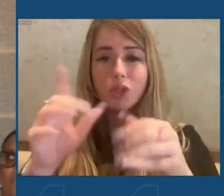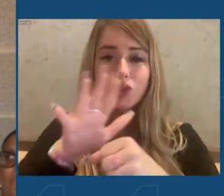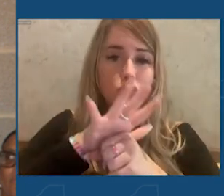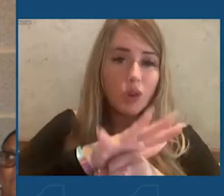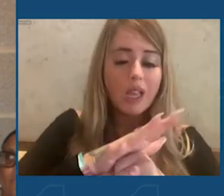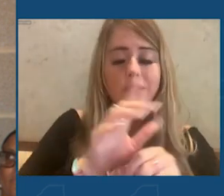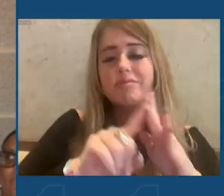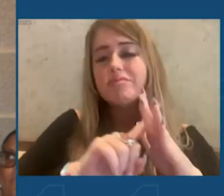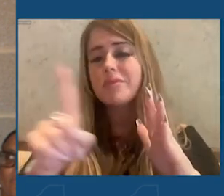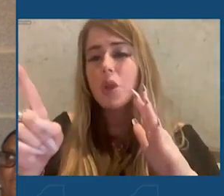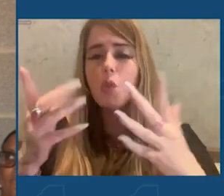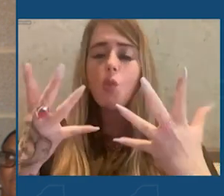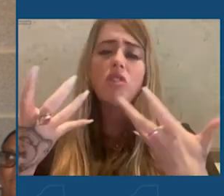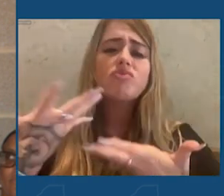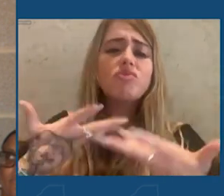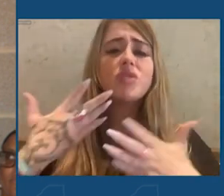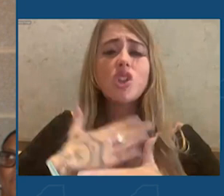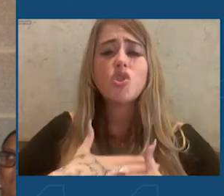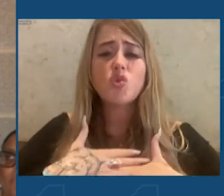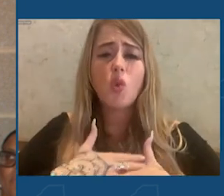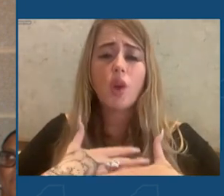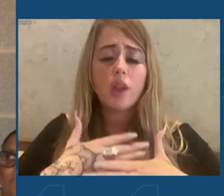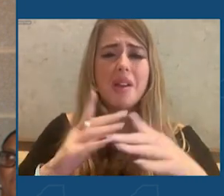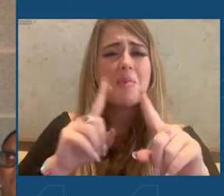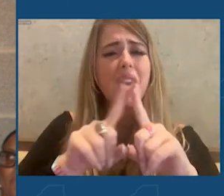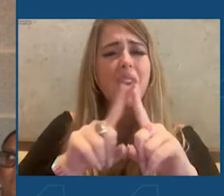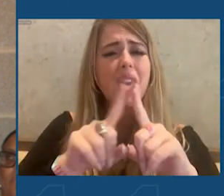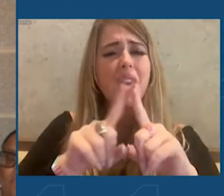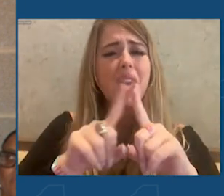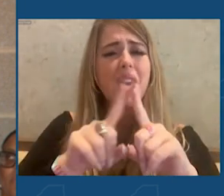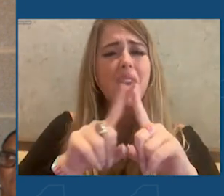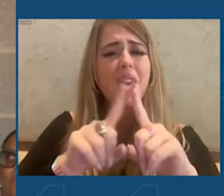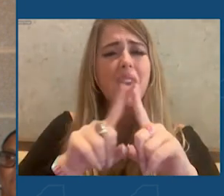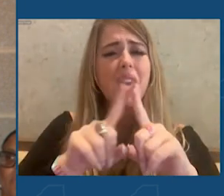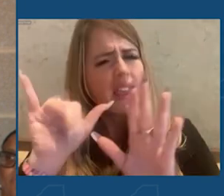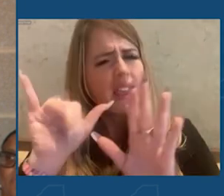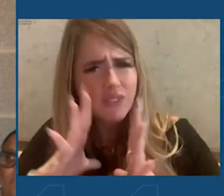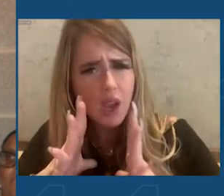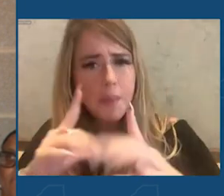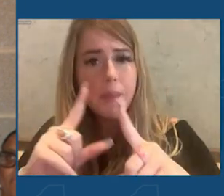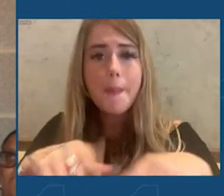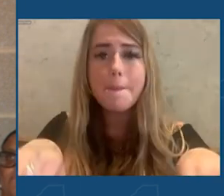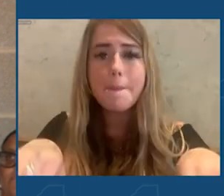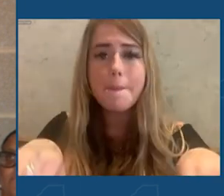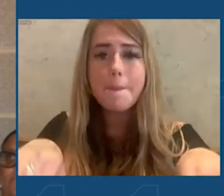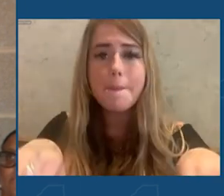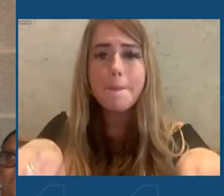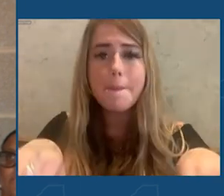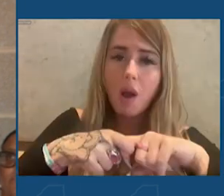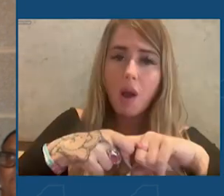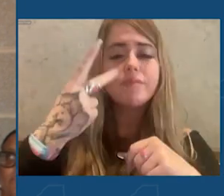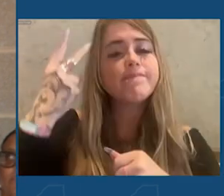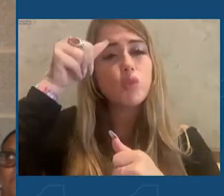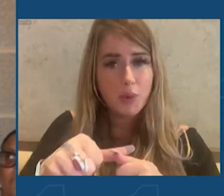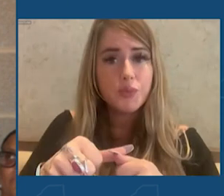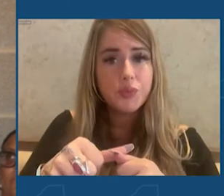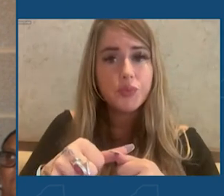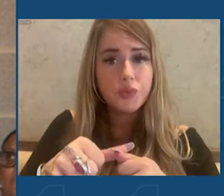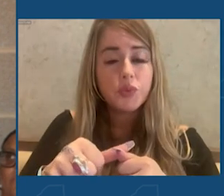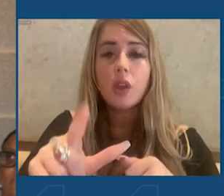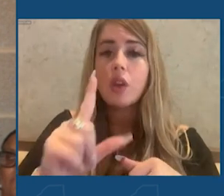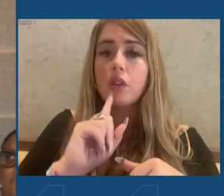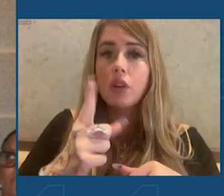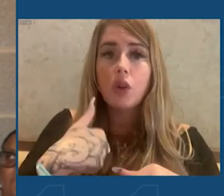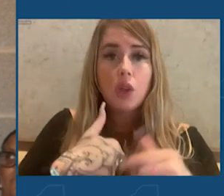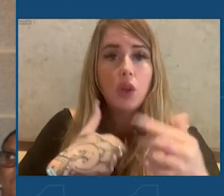concerns, and that's okay. But it's important that we take this time to pause and remember. You know, since 2010,